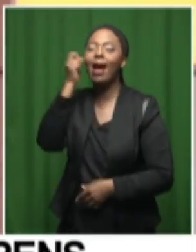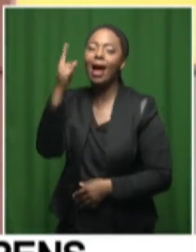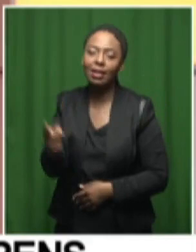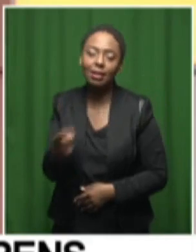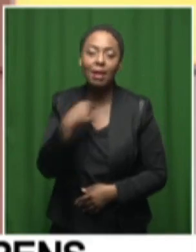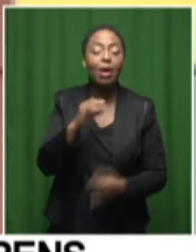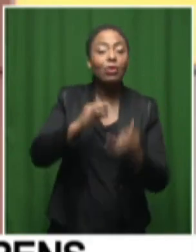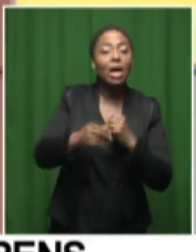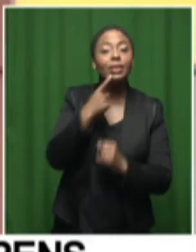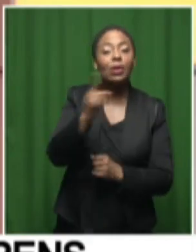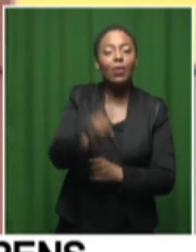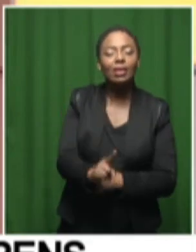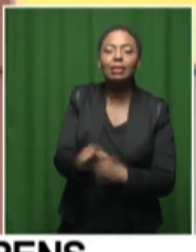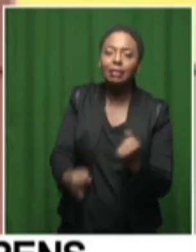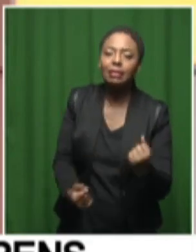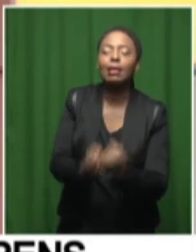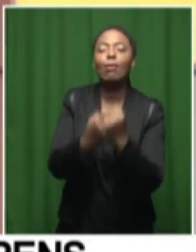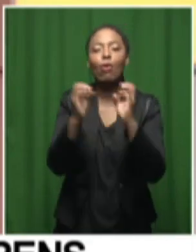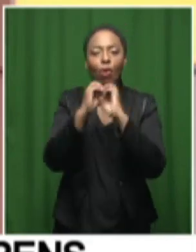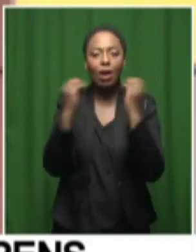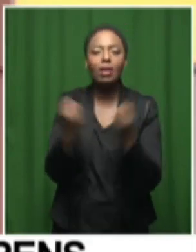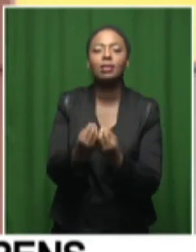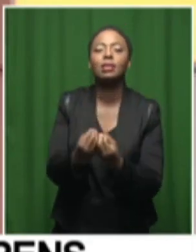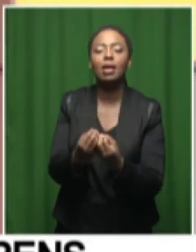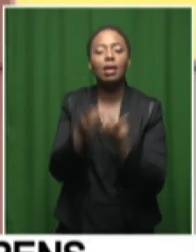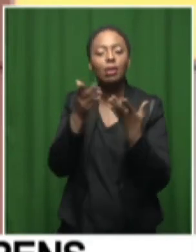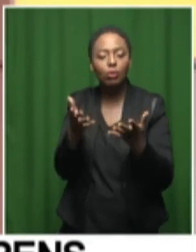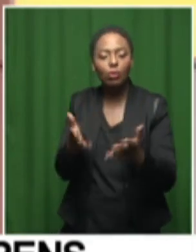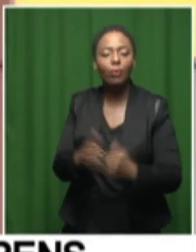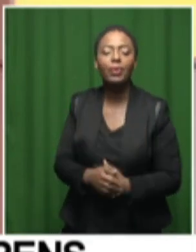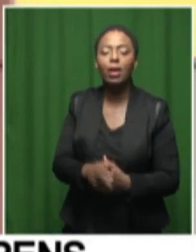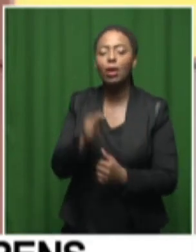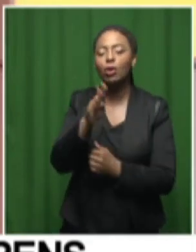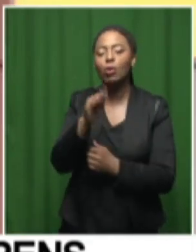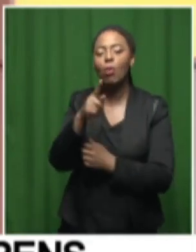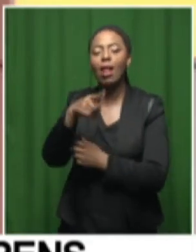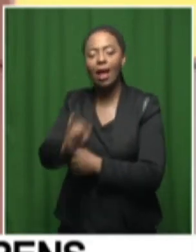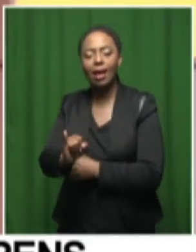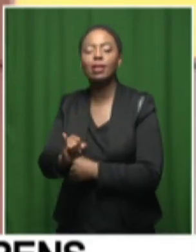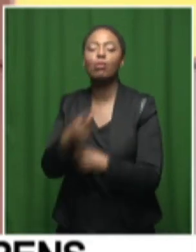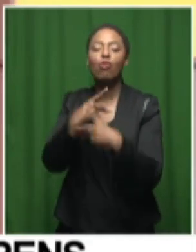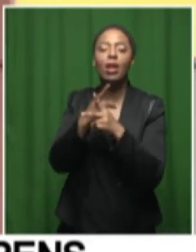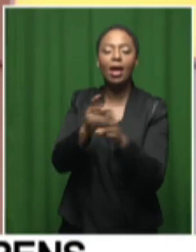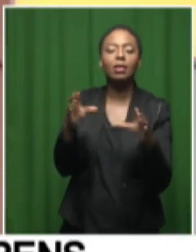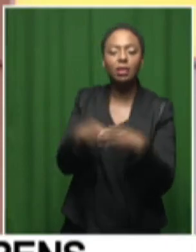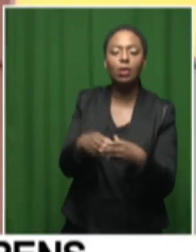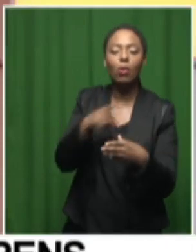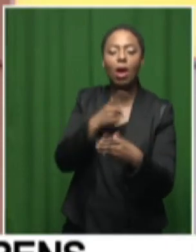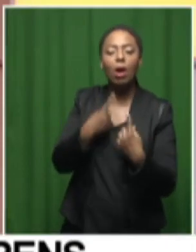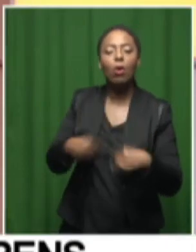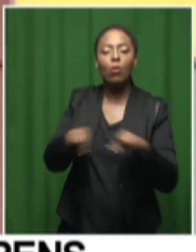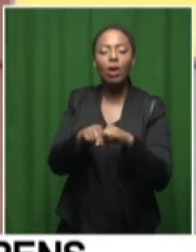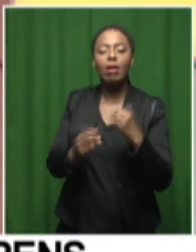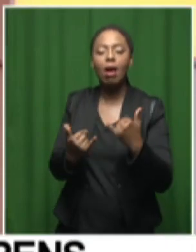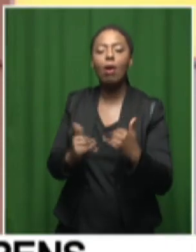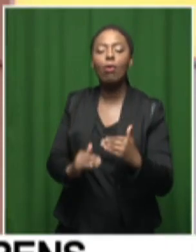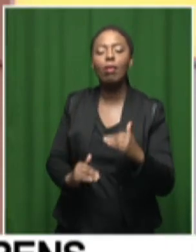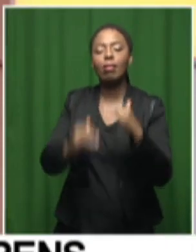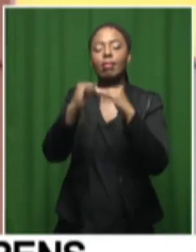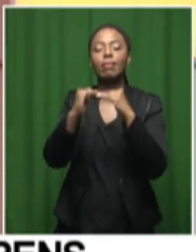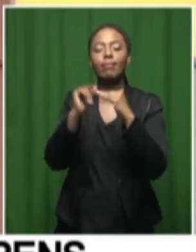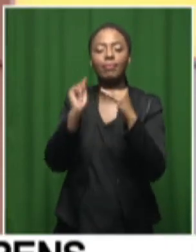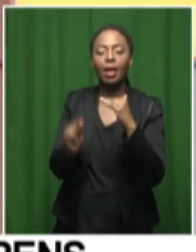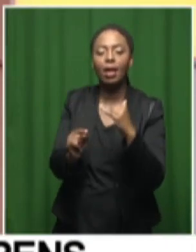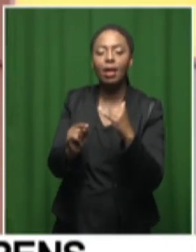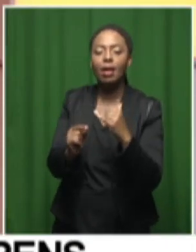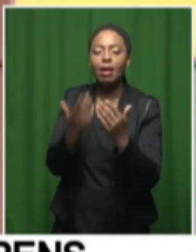trying to say is support organizations like your Acetage, like Nobulali Productions, because we are actually the limiters of what